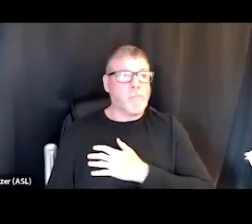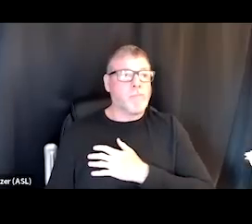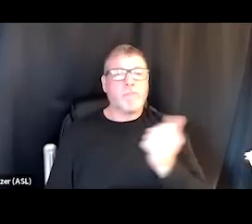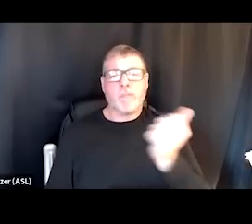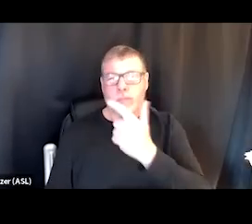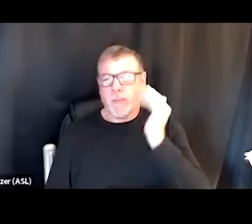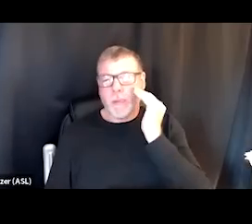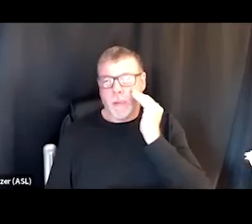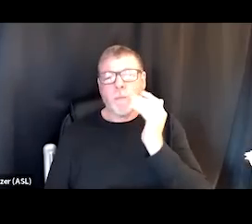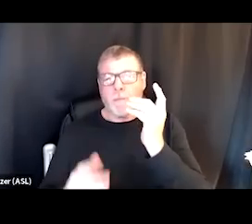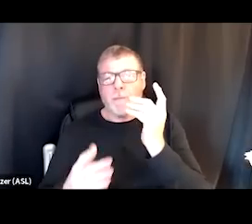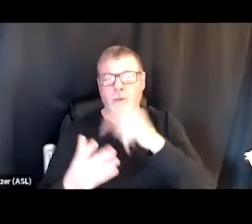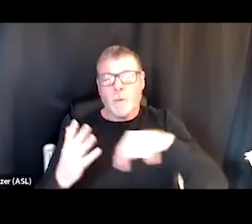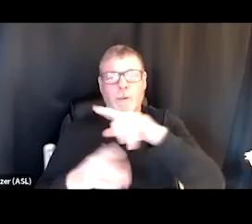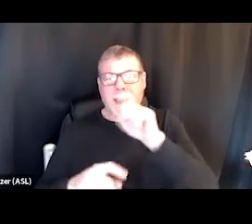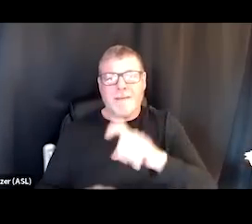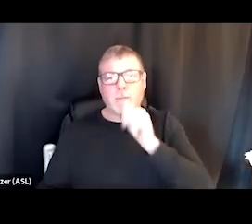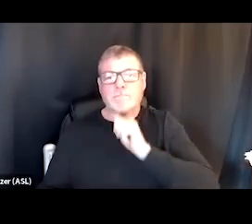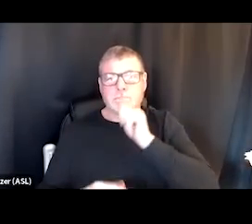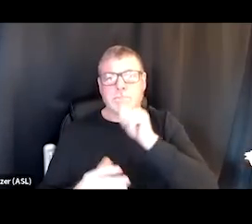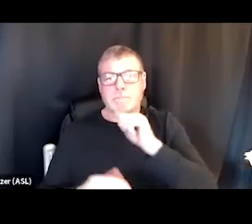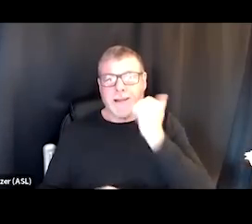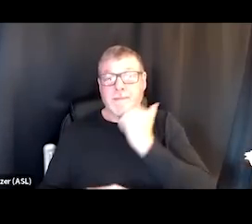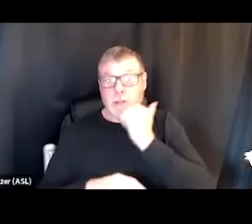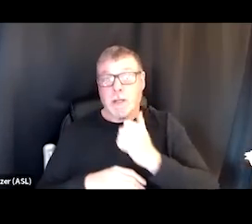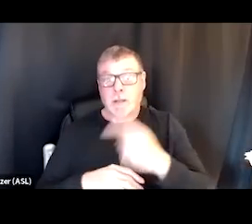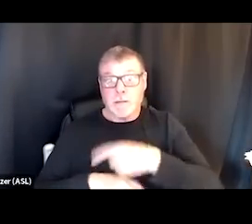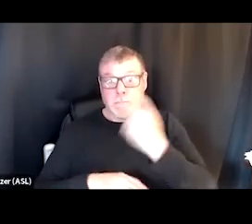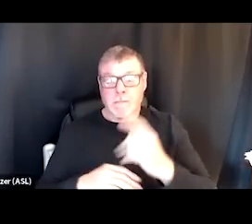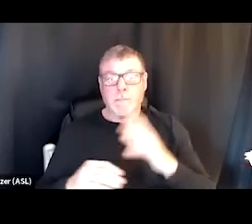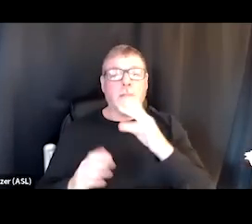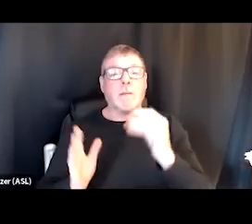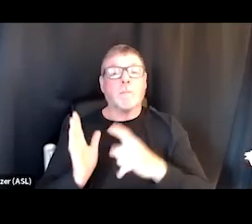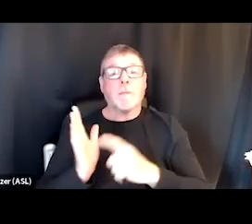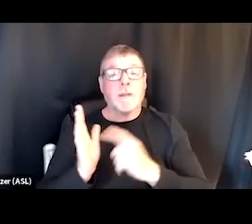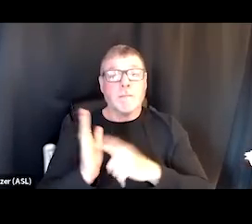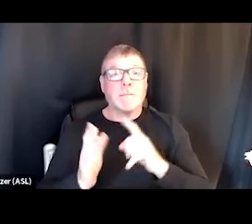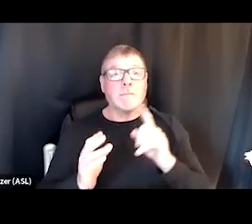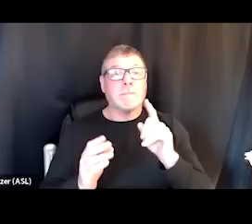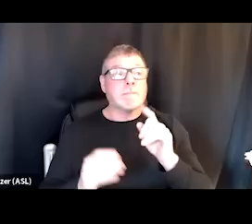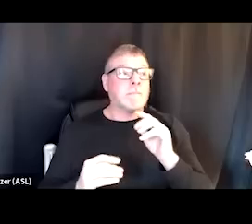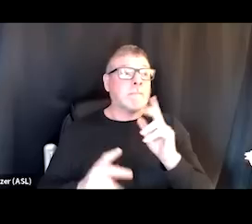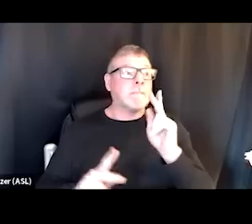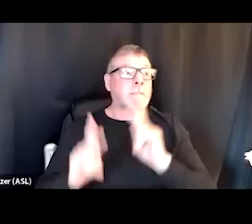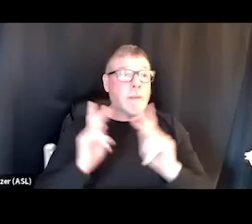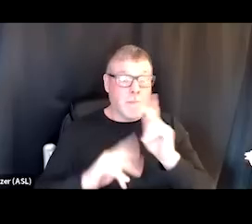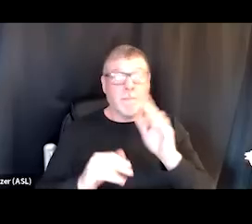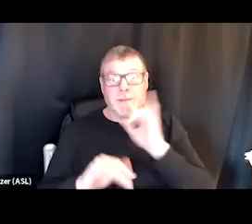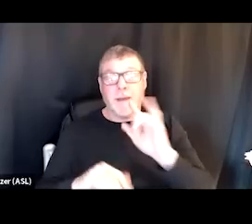fully aware of what this population has to endure on a daily basis. So sometimes giving them the space they need is always vital.